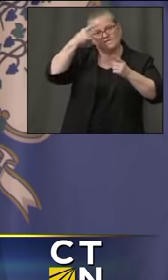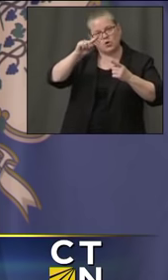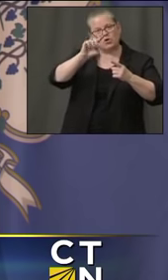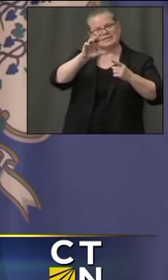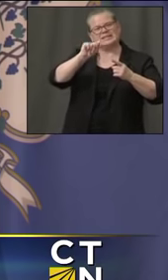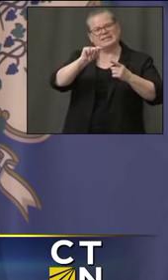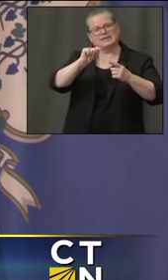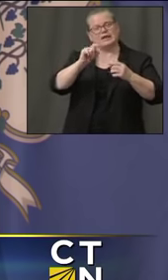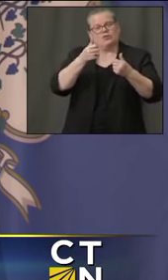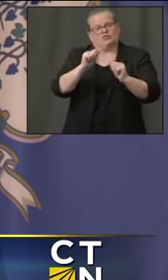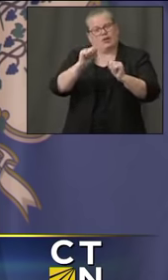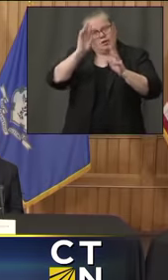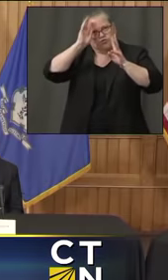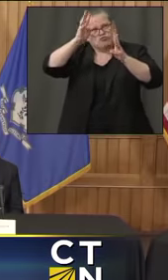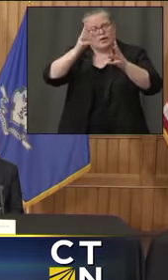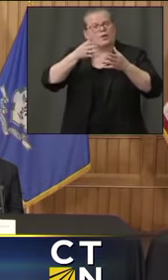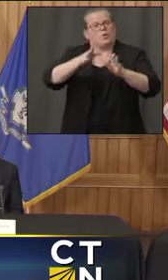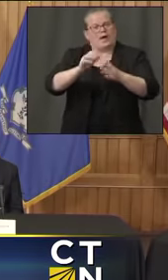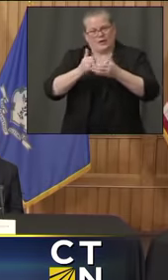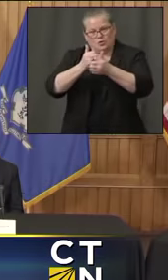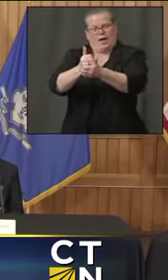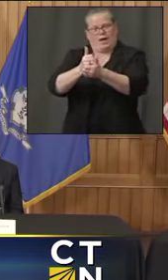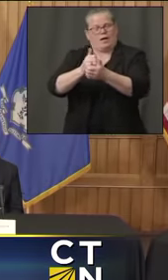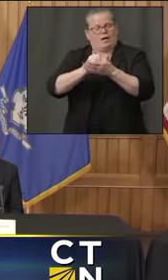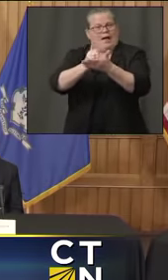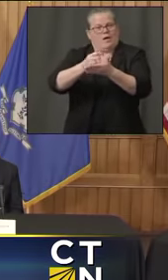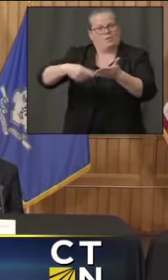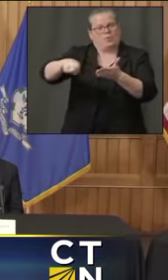Hearst, Connecticut Thank you. Media. Just one more.